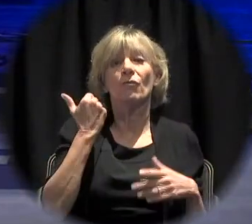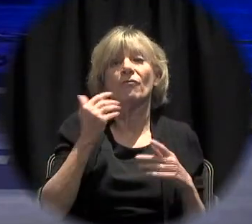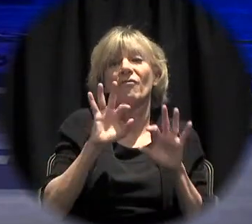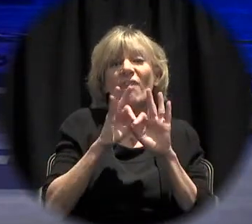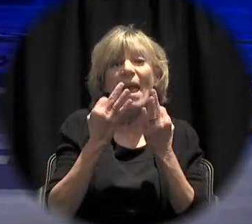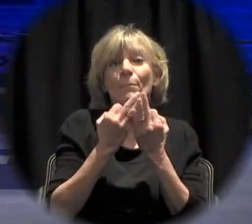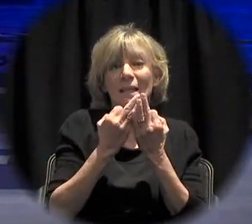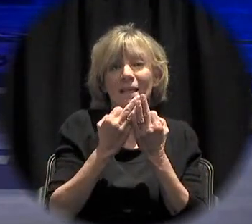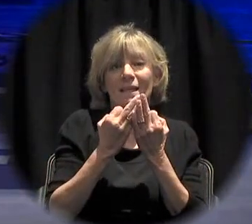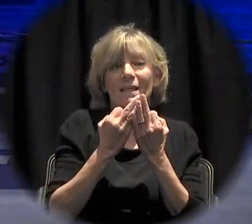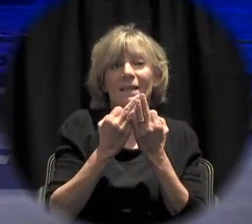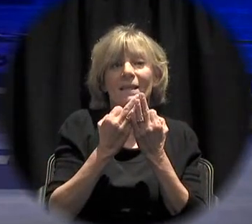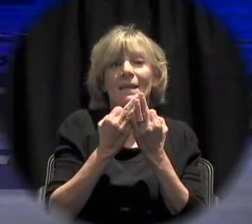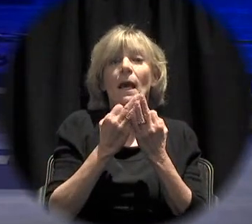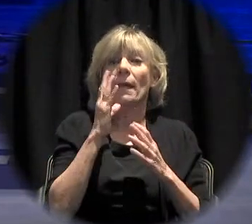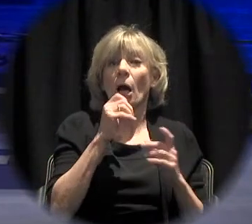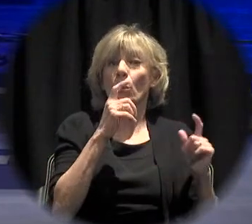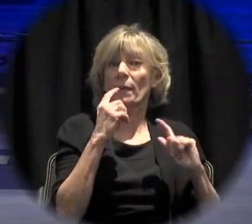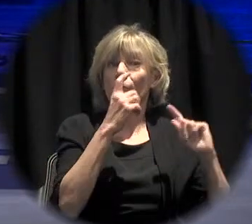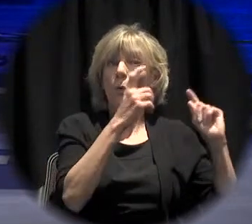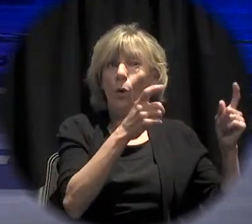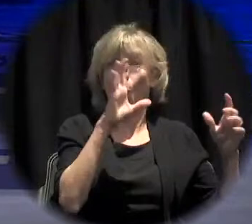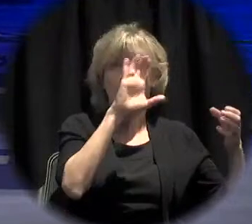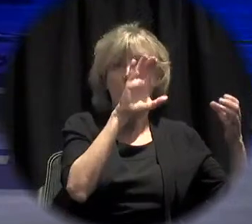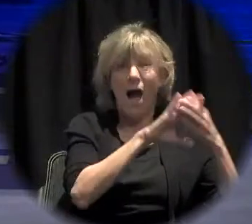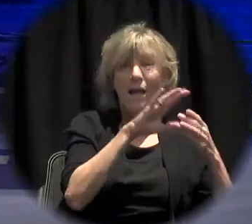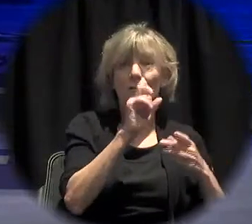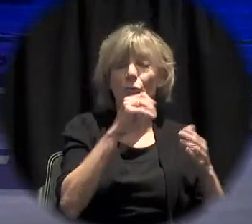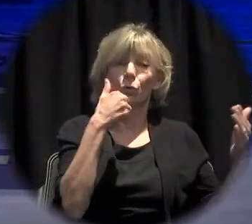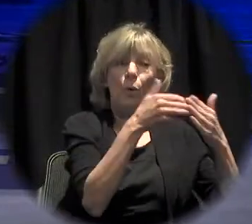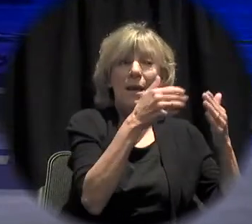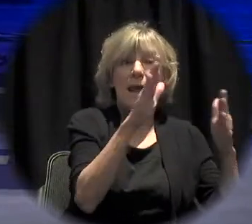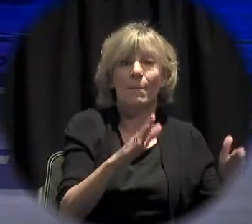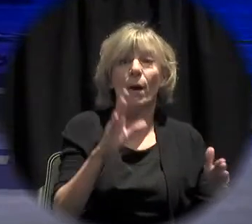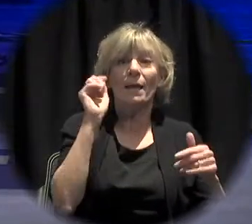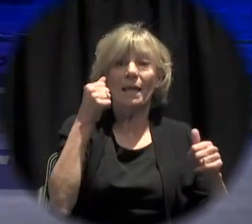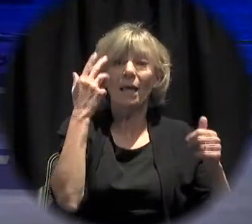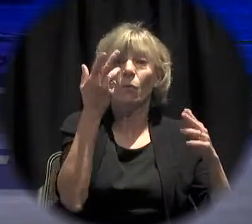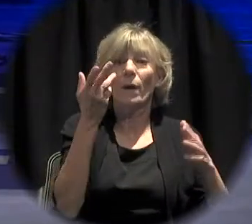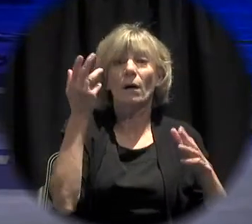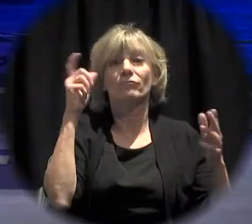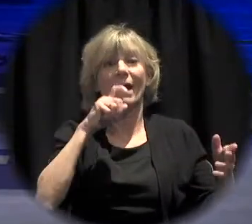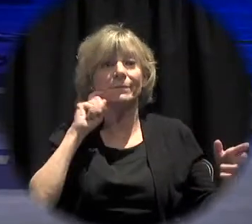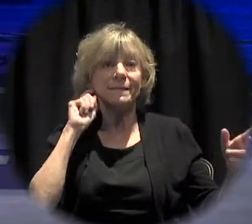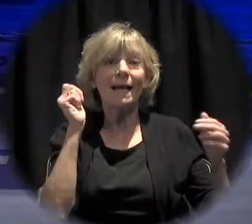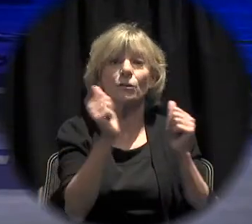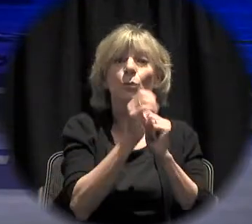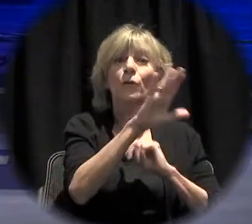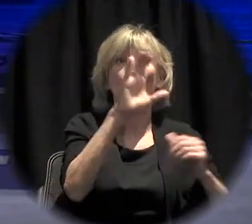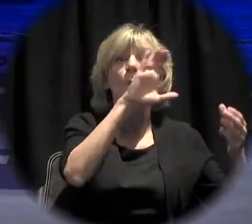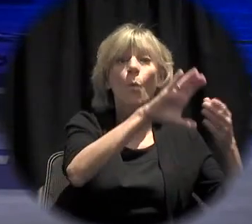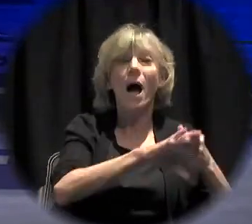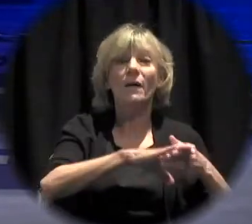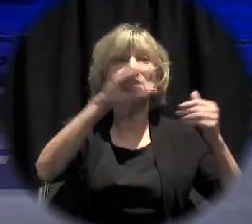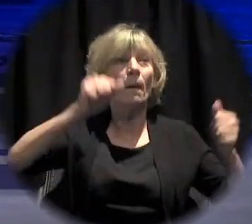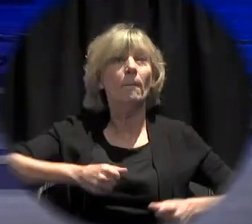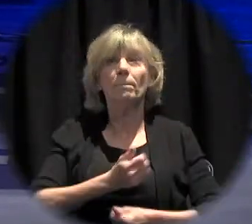your eyes and give them to your neighbor. And he shall lie with your wives in the sight of this